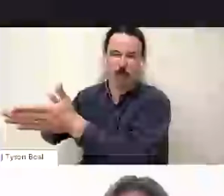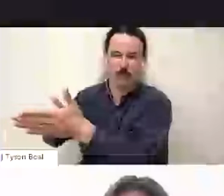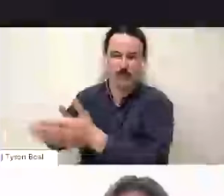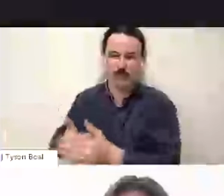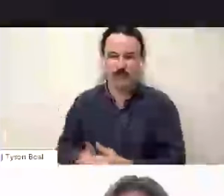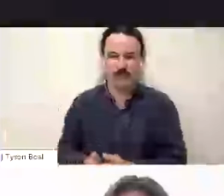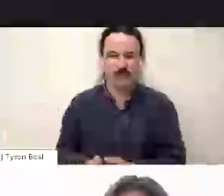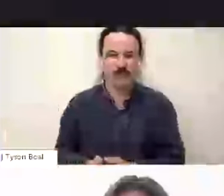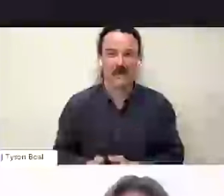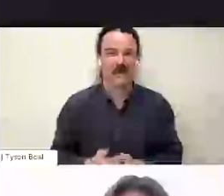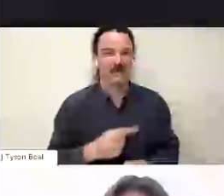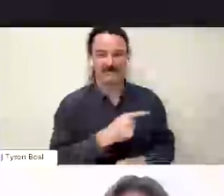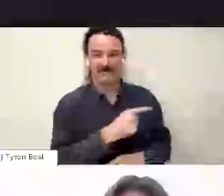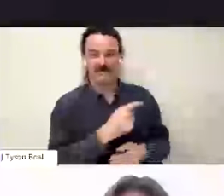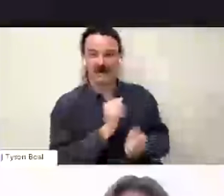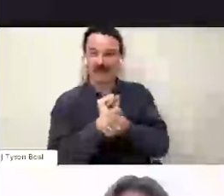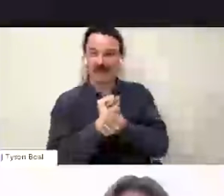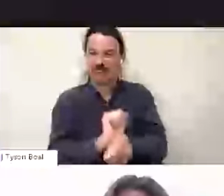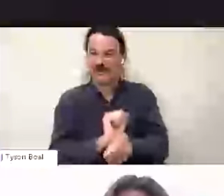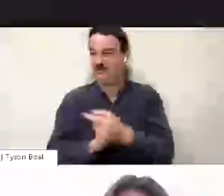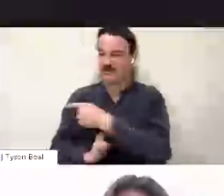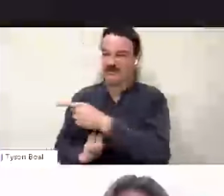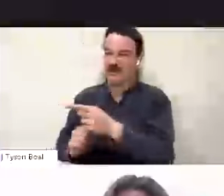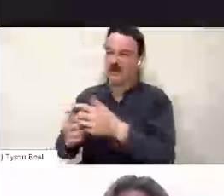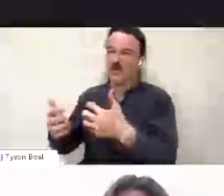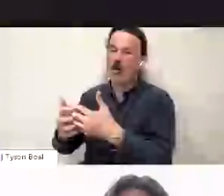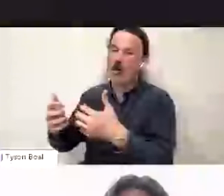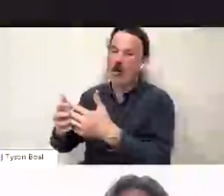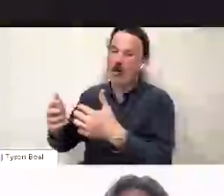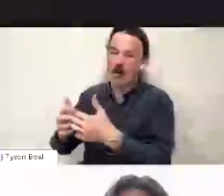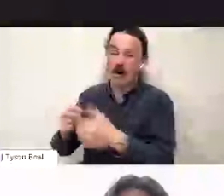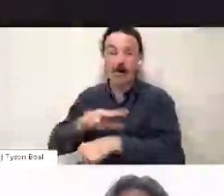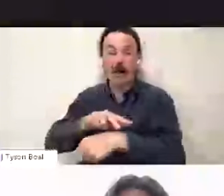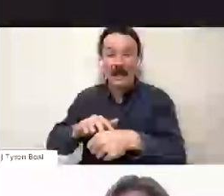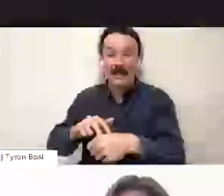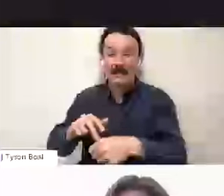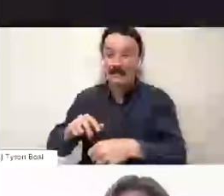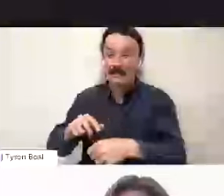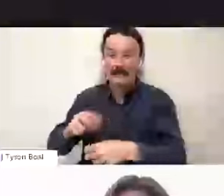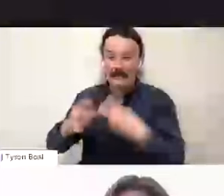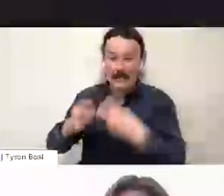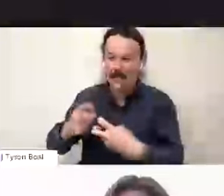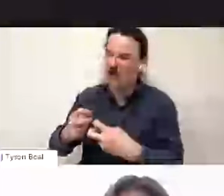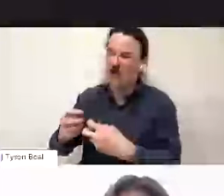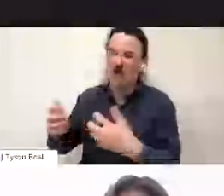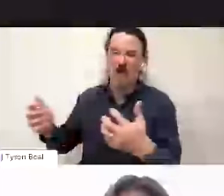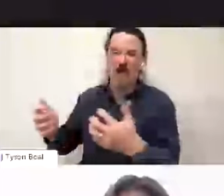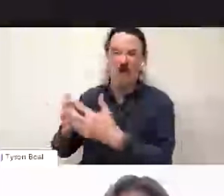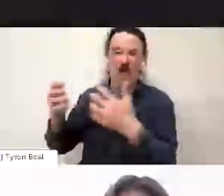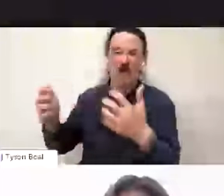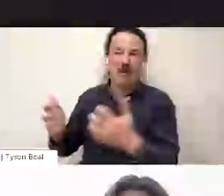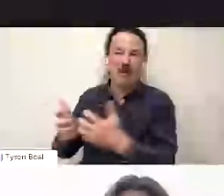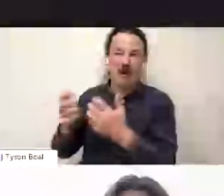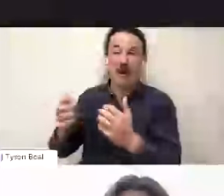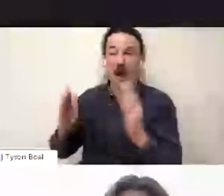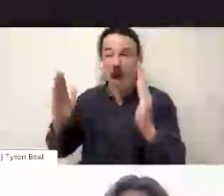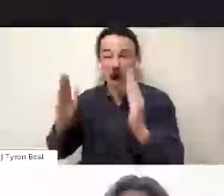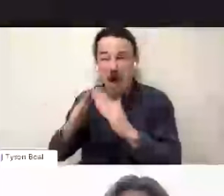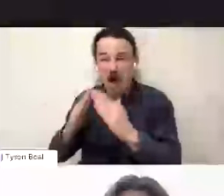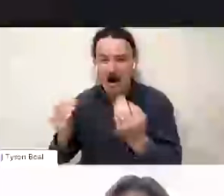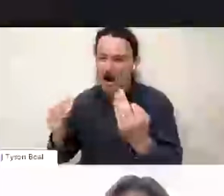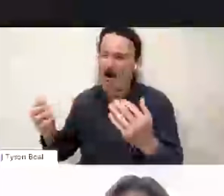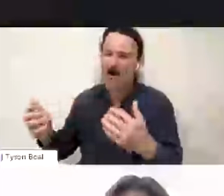disability in prisons and interactions with police, any number of issues, homelessness, lack of mental